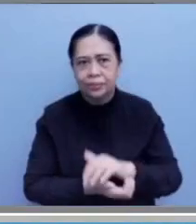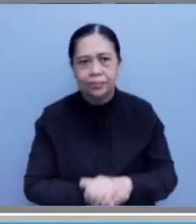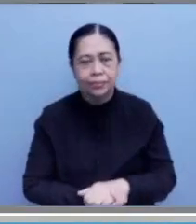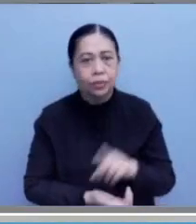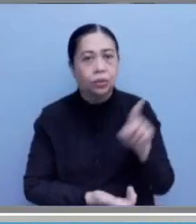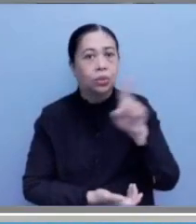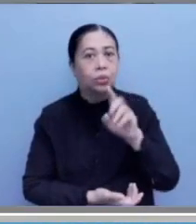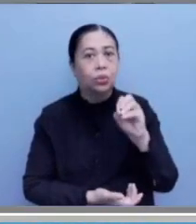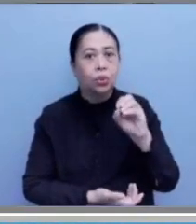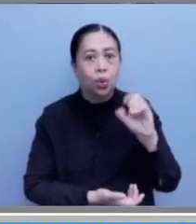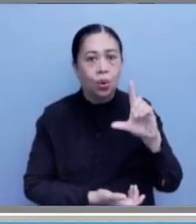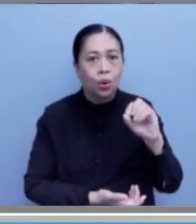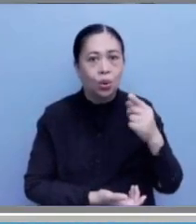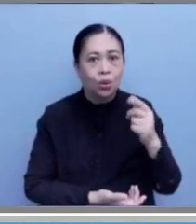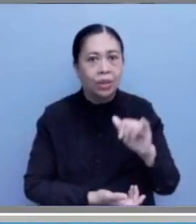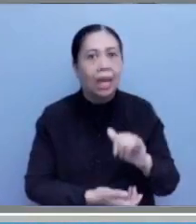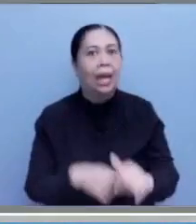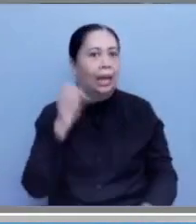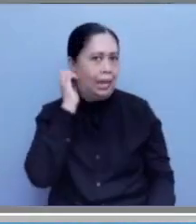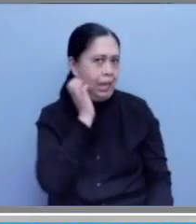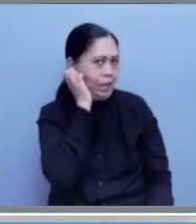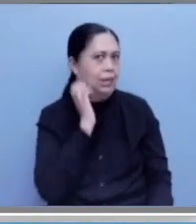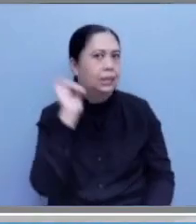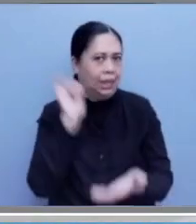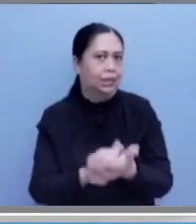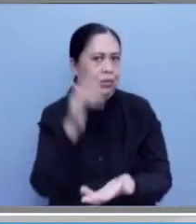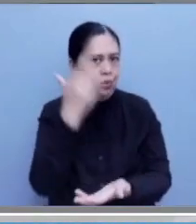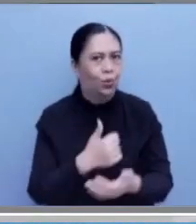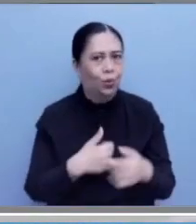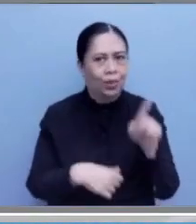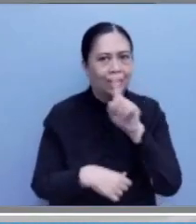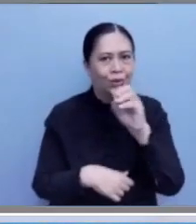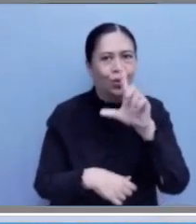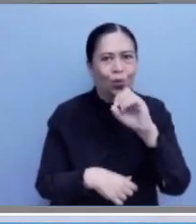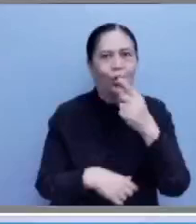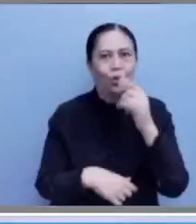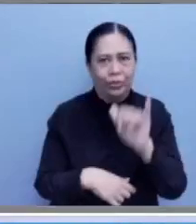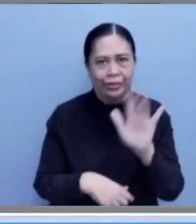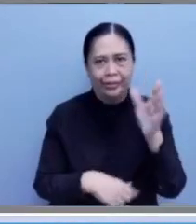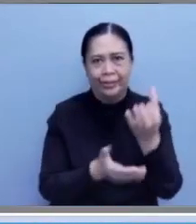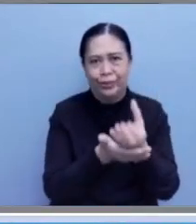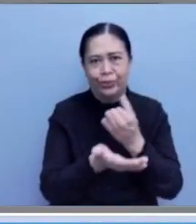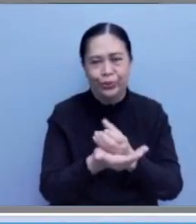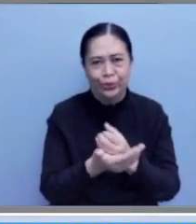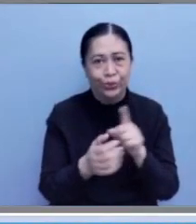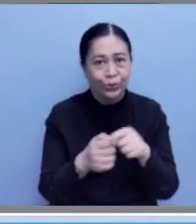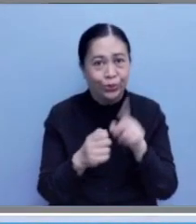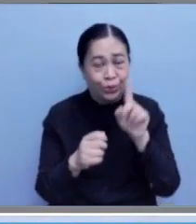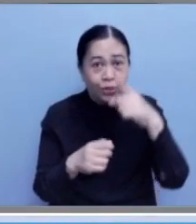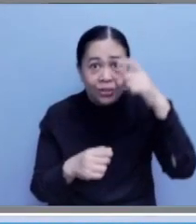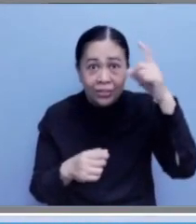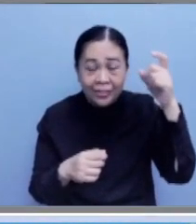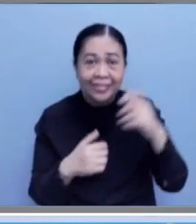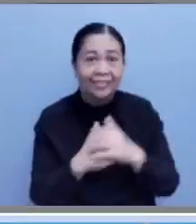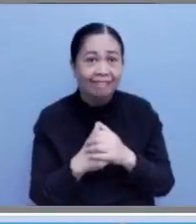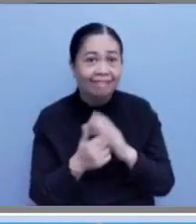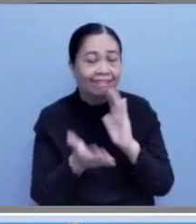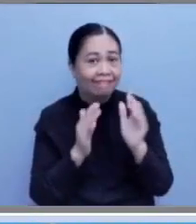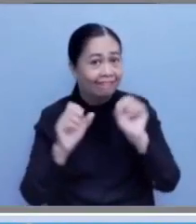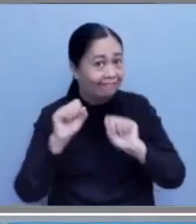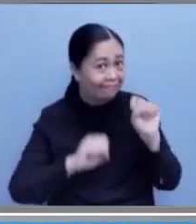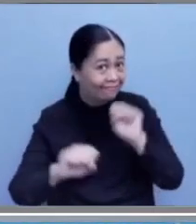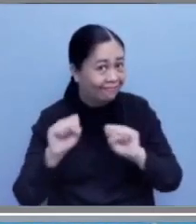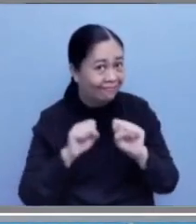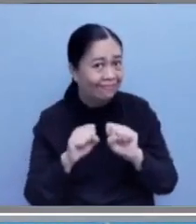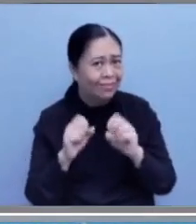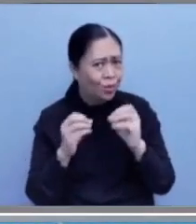Zoology. Kaya naman pala. Okay. So, has it been your dream to become a scientist? O ito